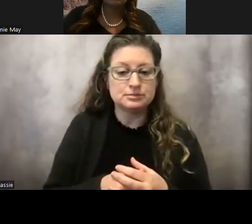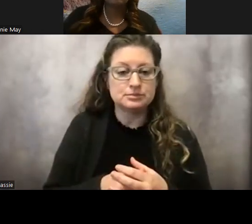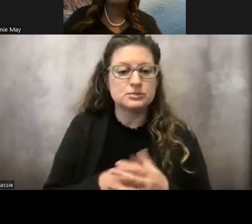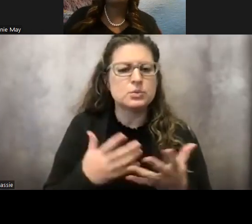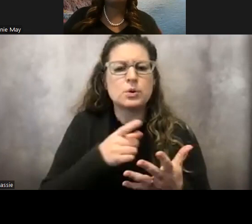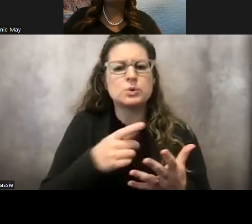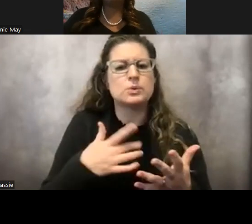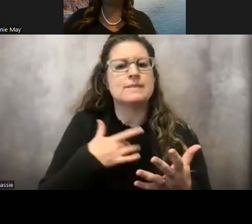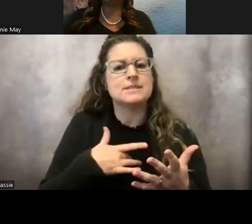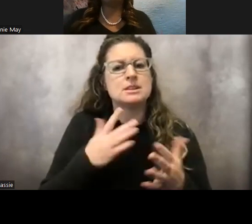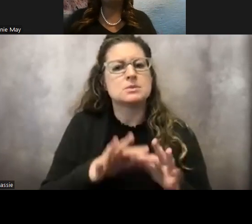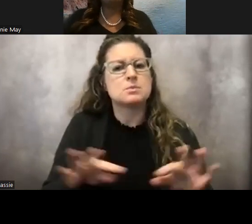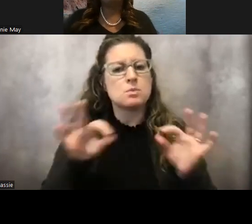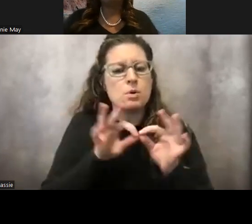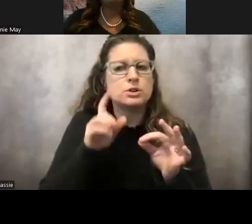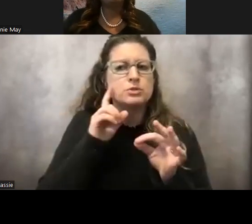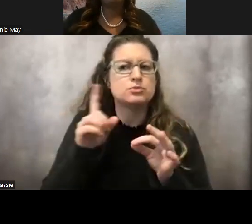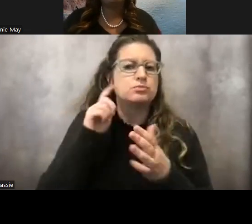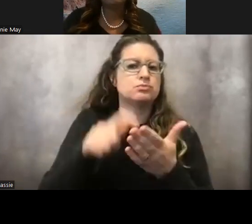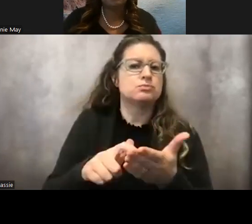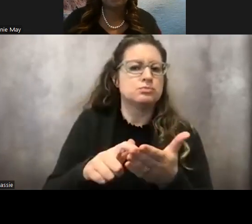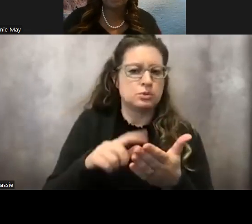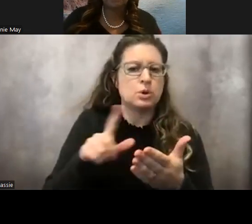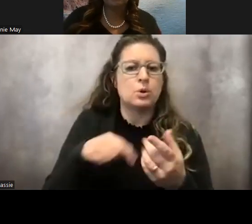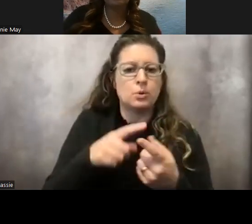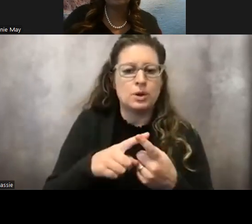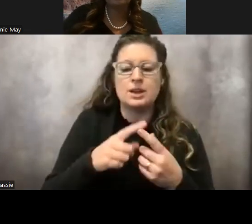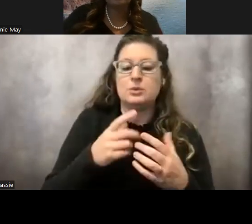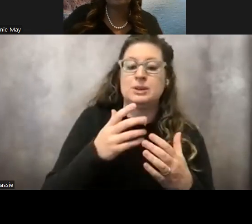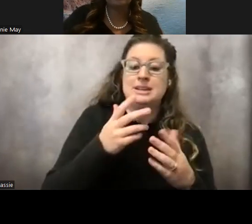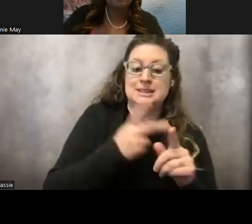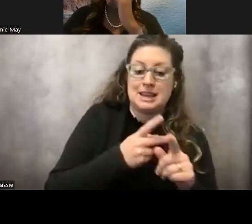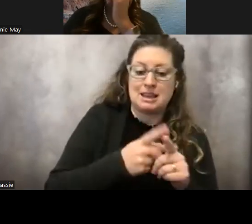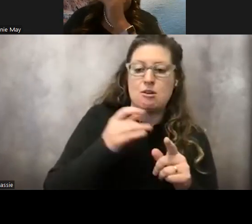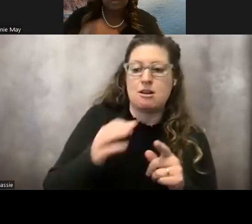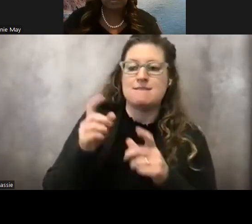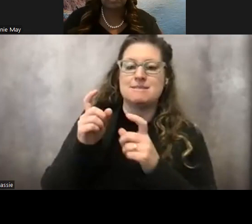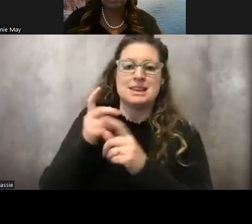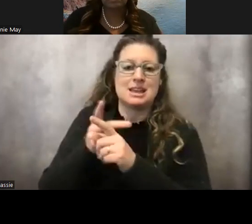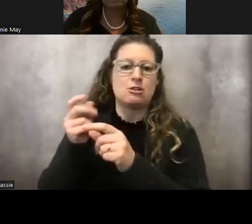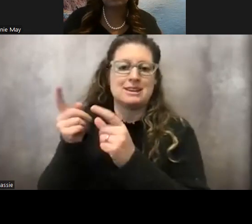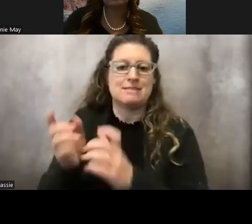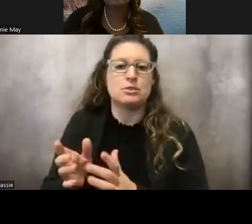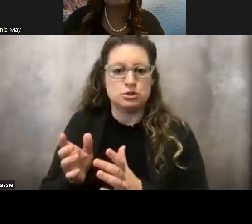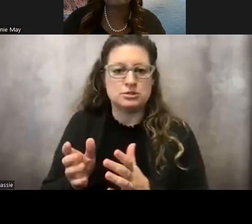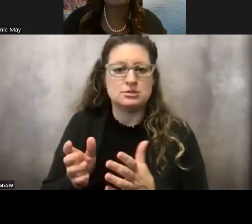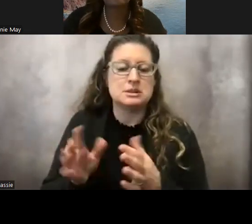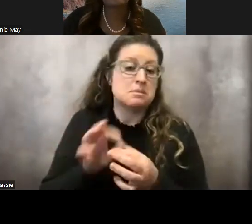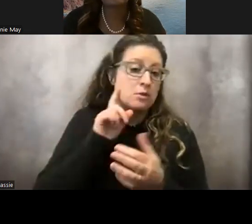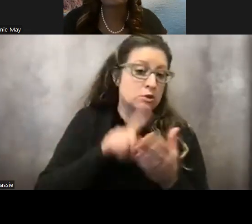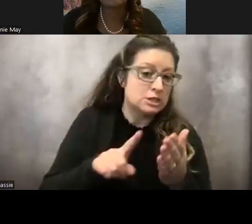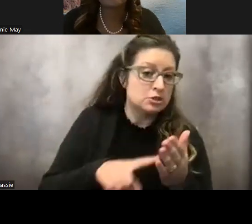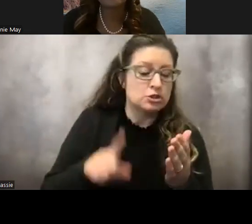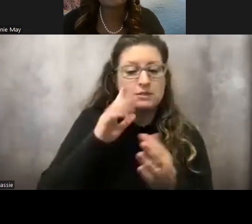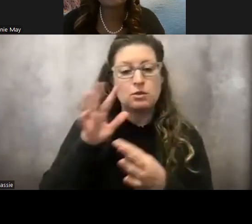for caregivers in community partnered research and reciprocity. I would love to